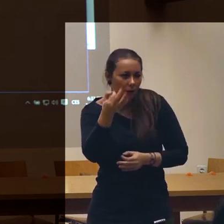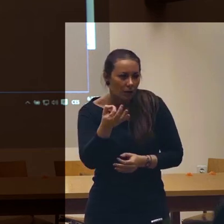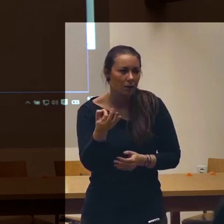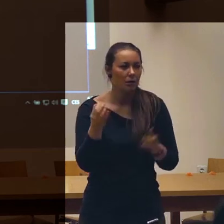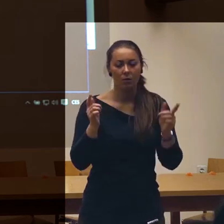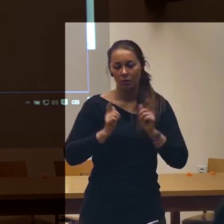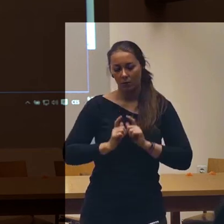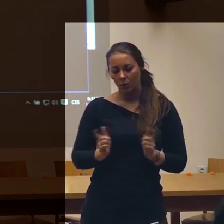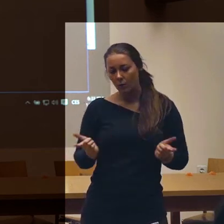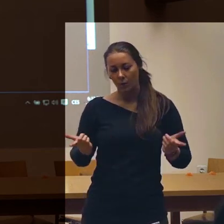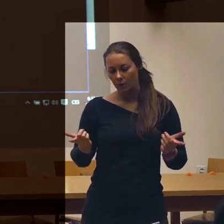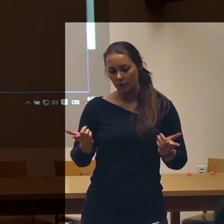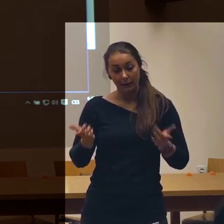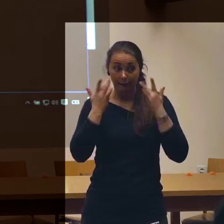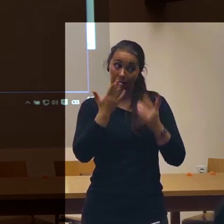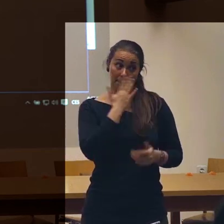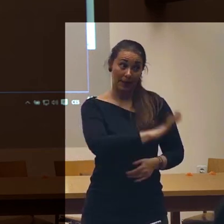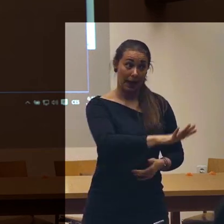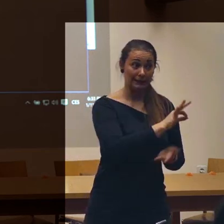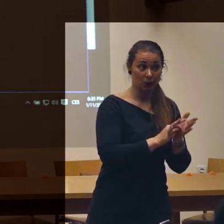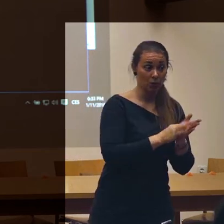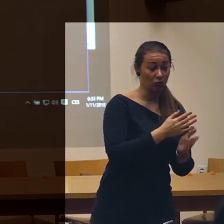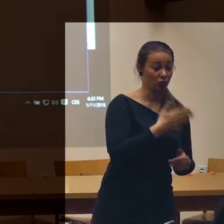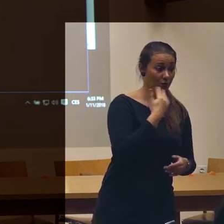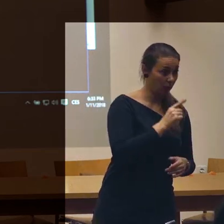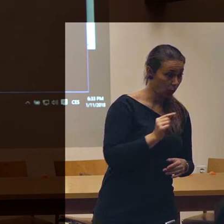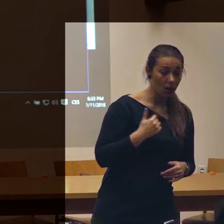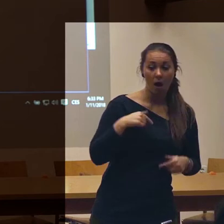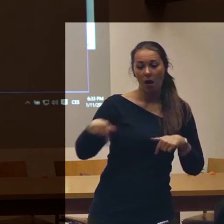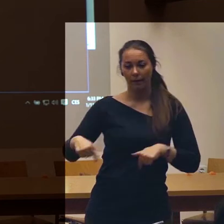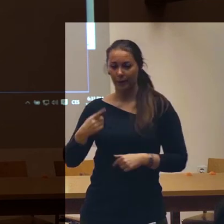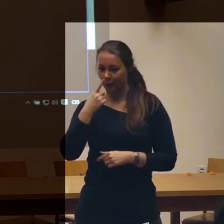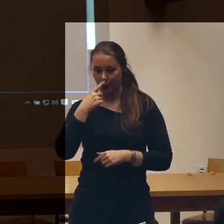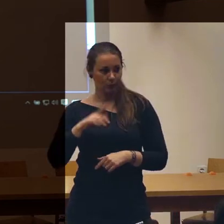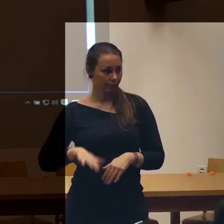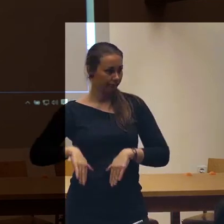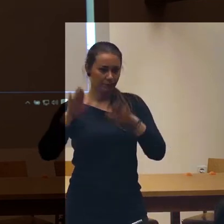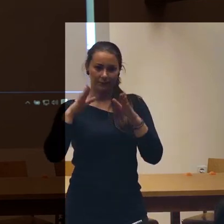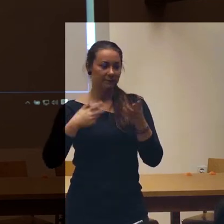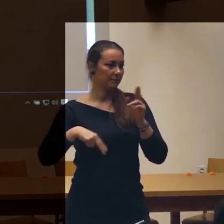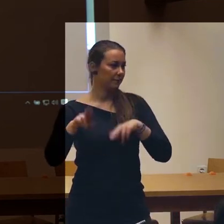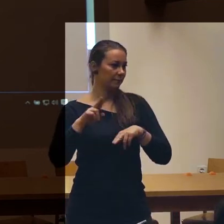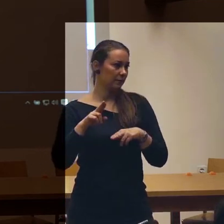I don't know how it's in Czech Republic, but in Russia, I was growing up in a separate school.